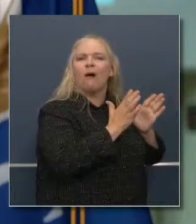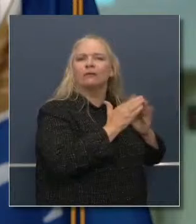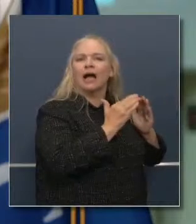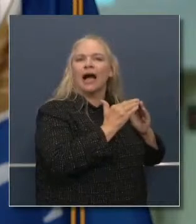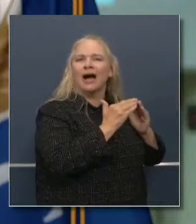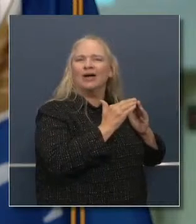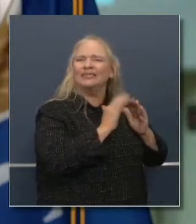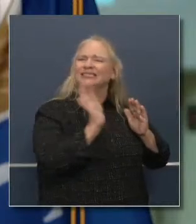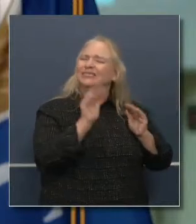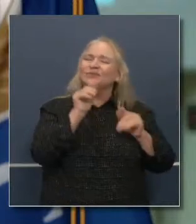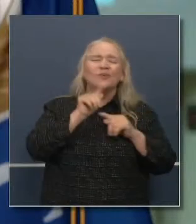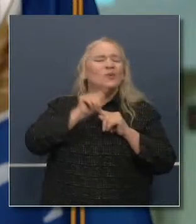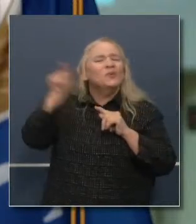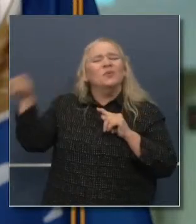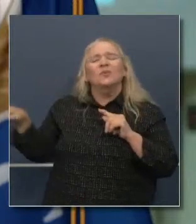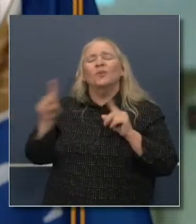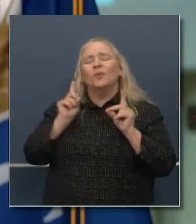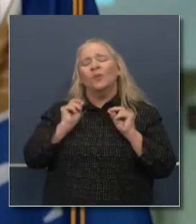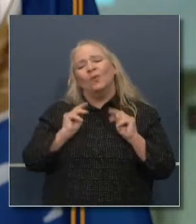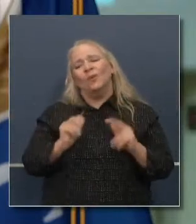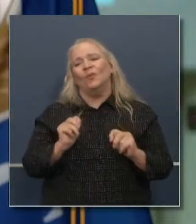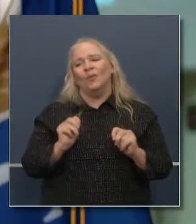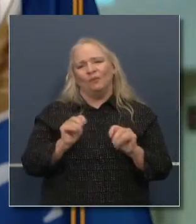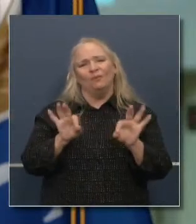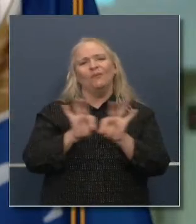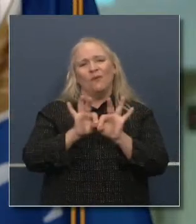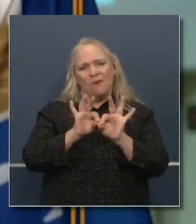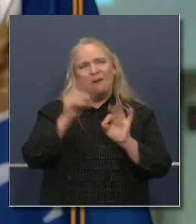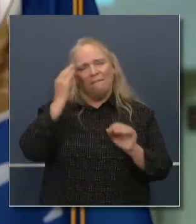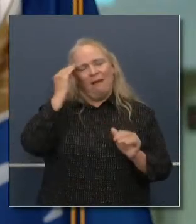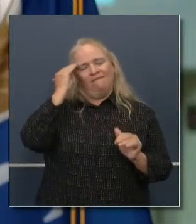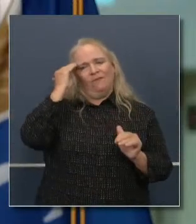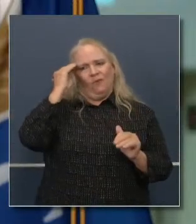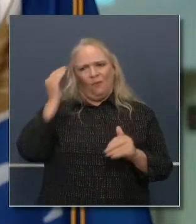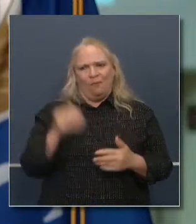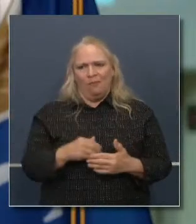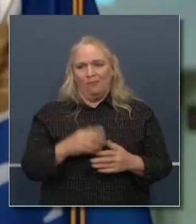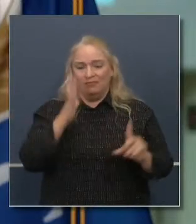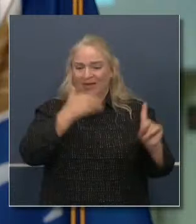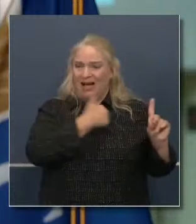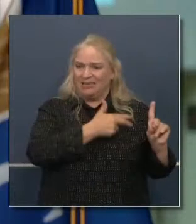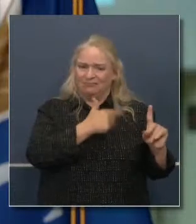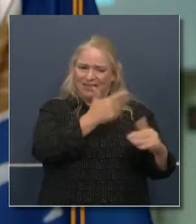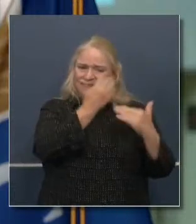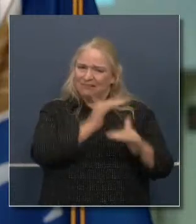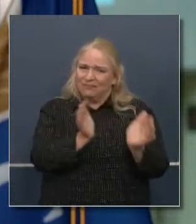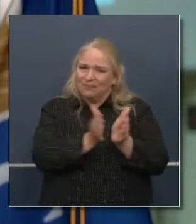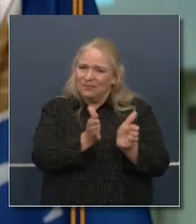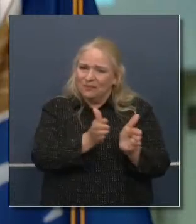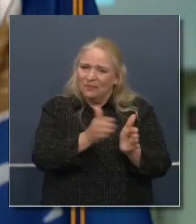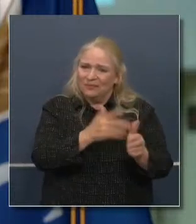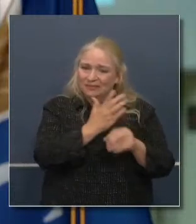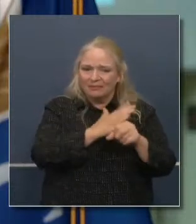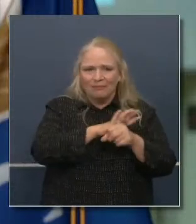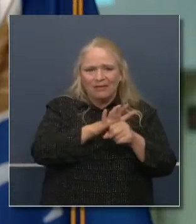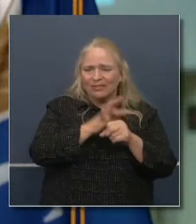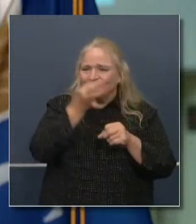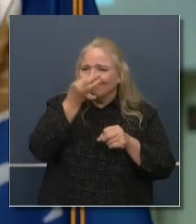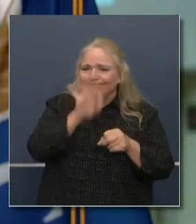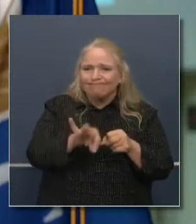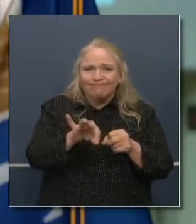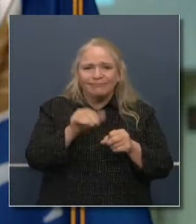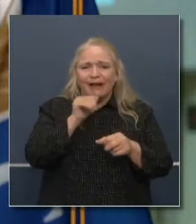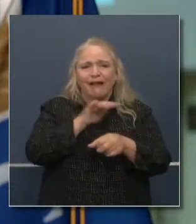availability of appropriate levels of hospital resources, which again have precipitated in the decision that we